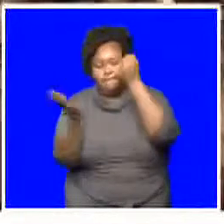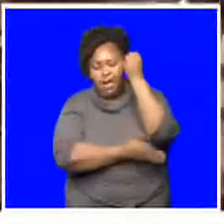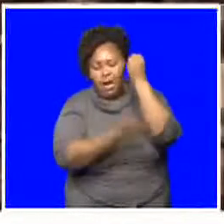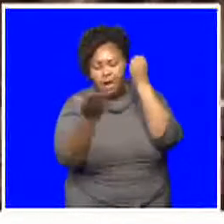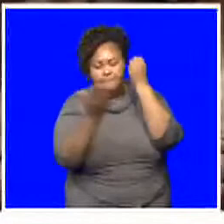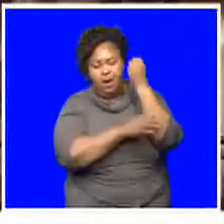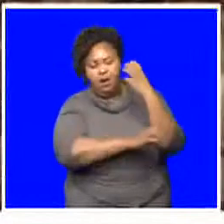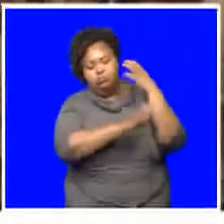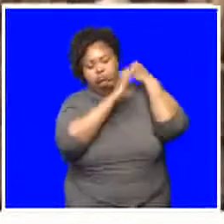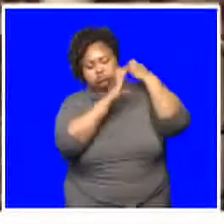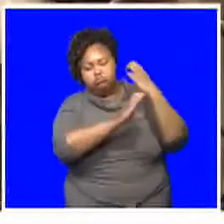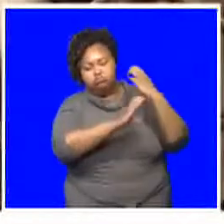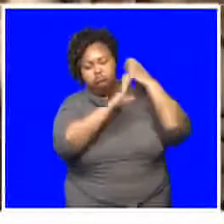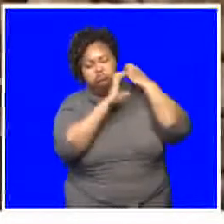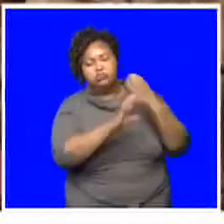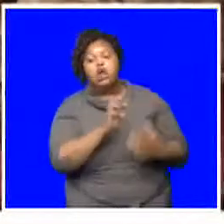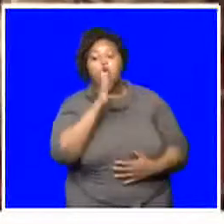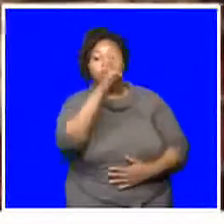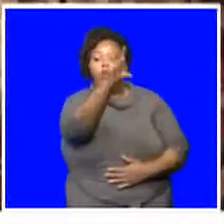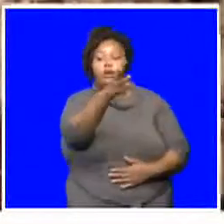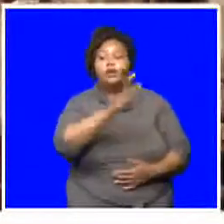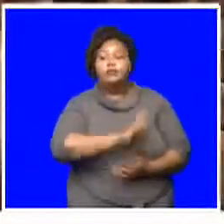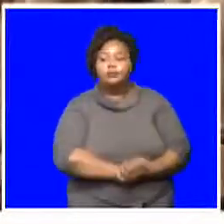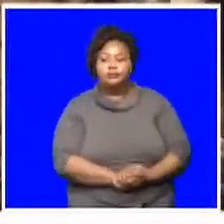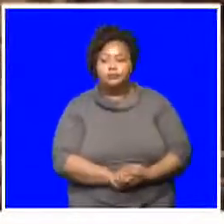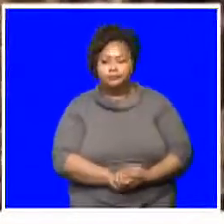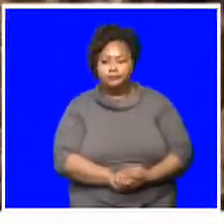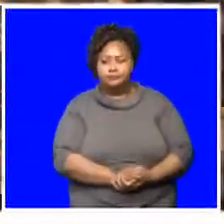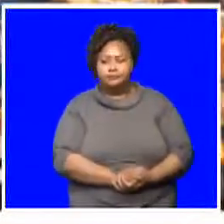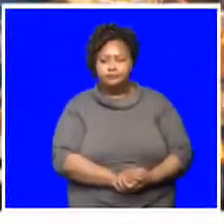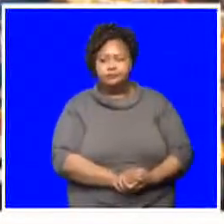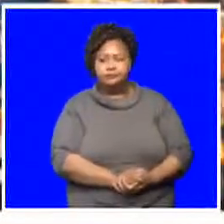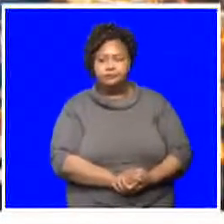Sugu at Lutsitini rural residence.